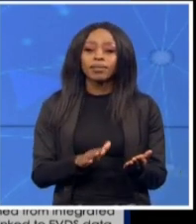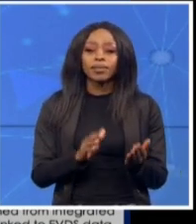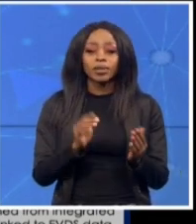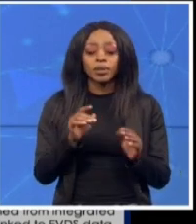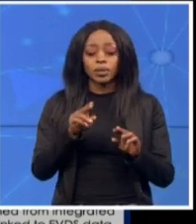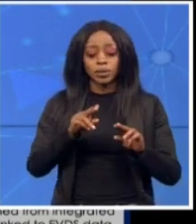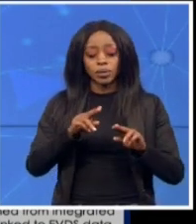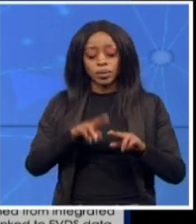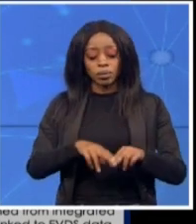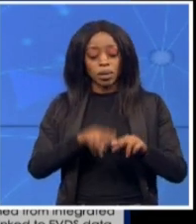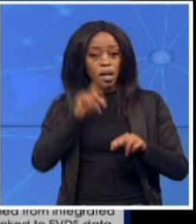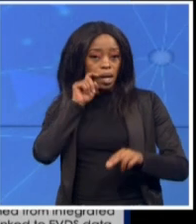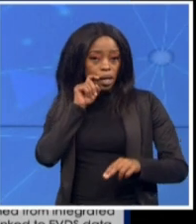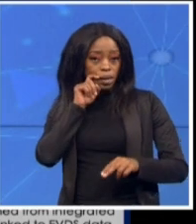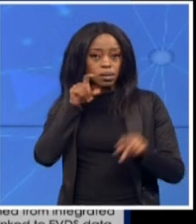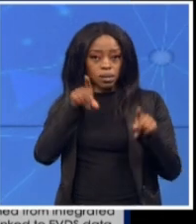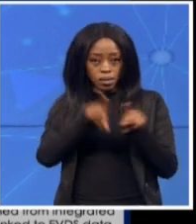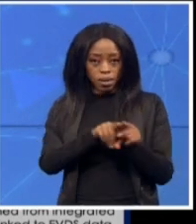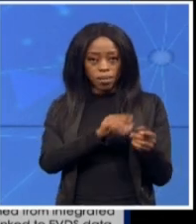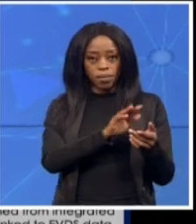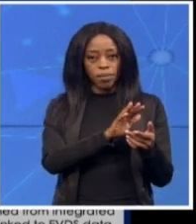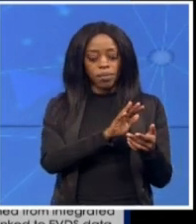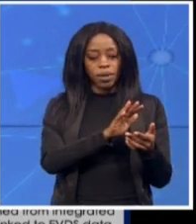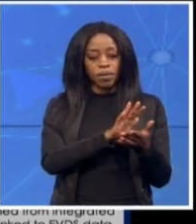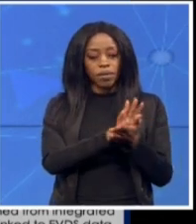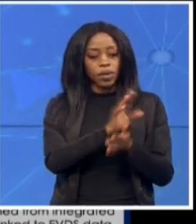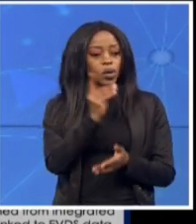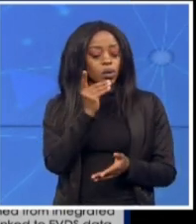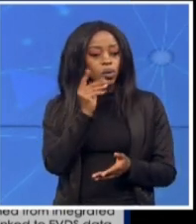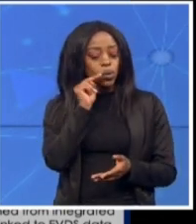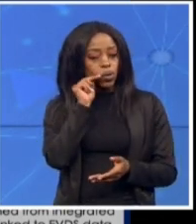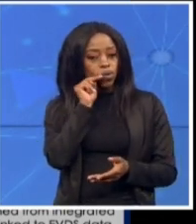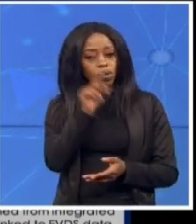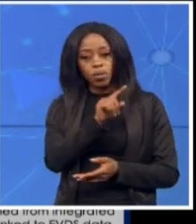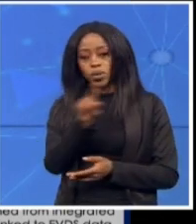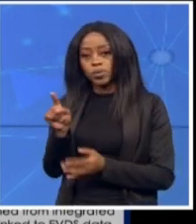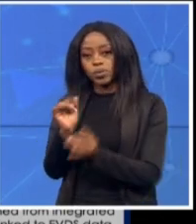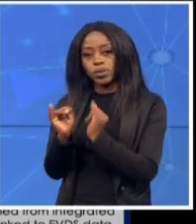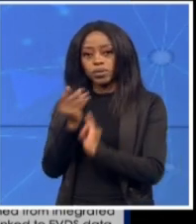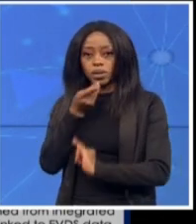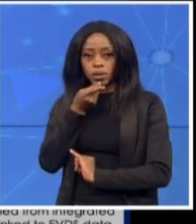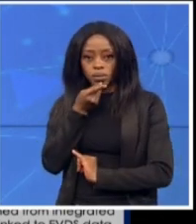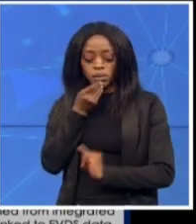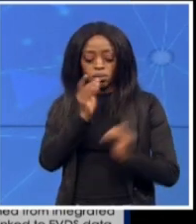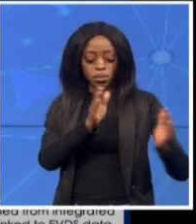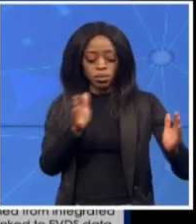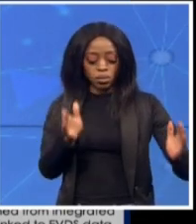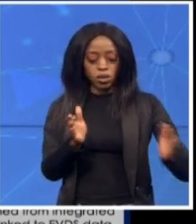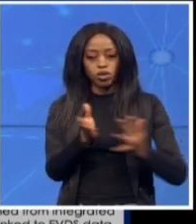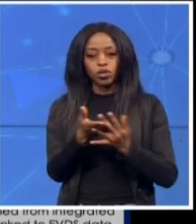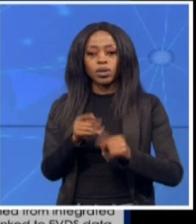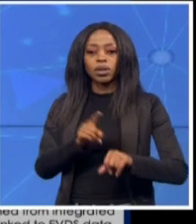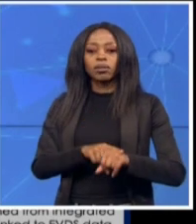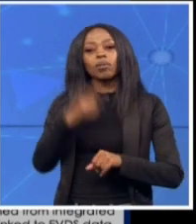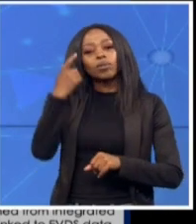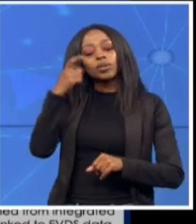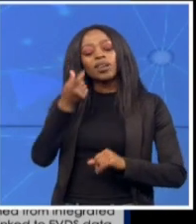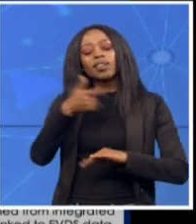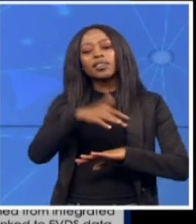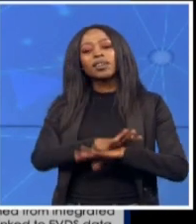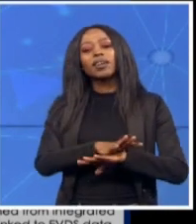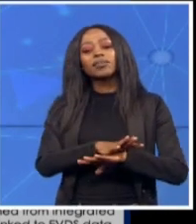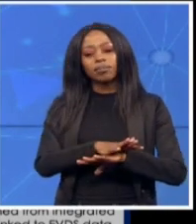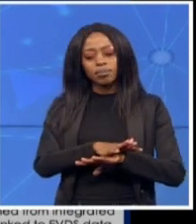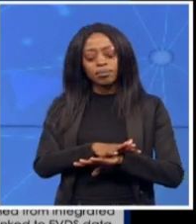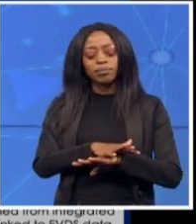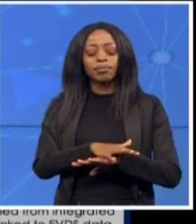November to 11th of December, and in that time, we looked at all the deaths, and you will see in the different age groups.